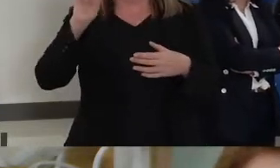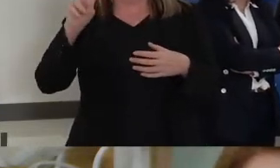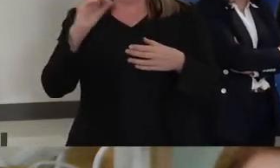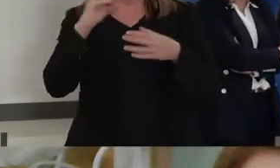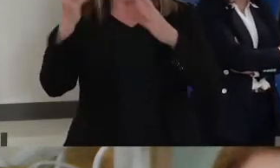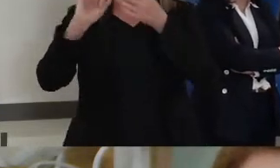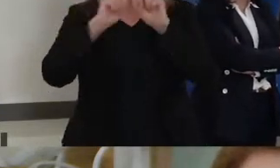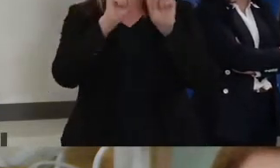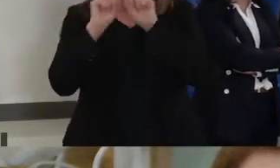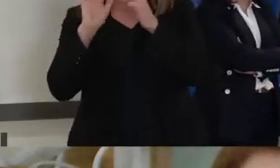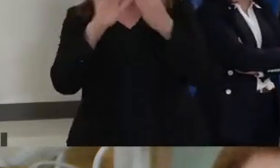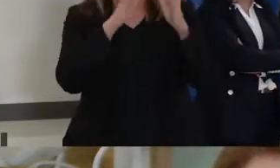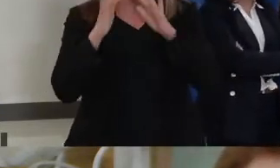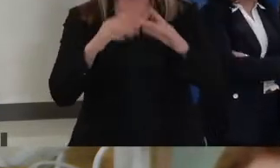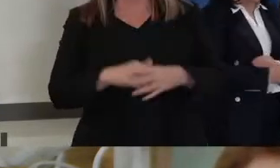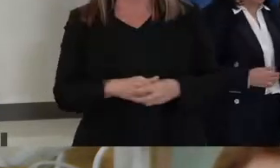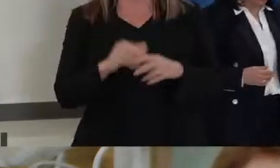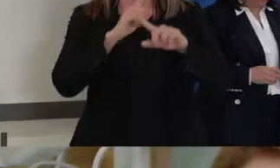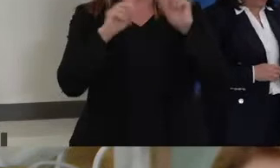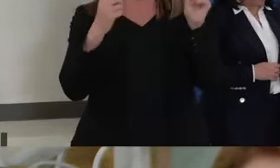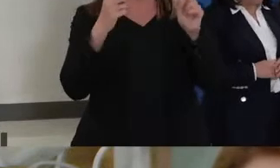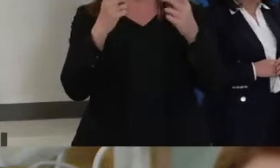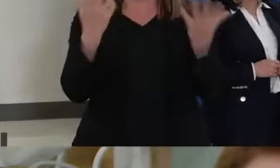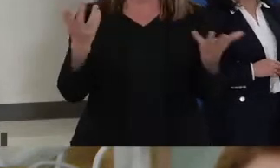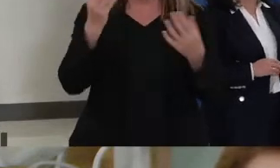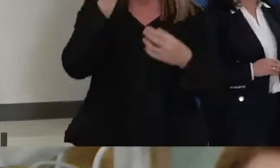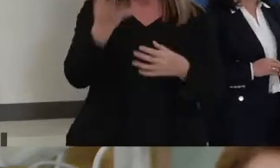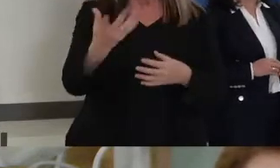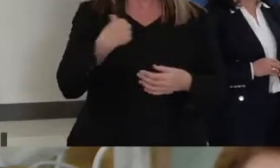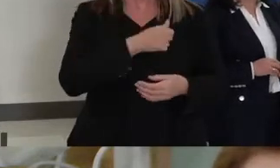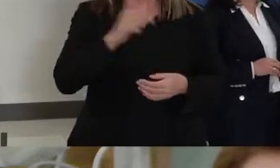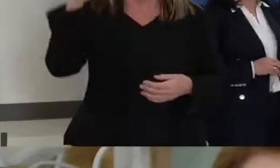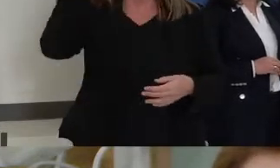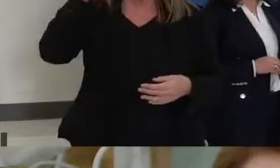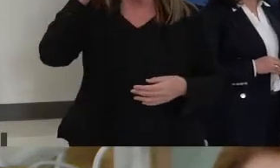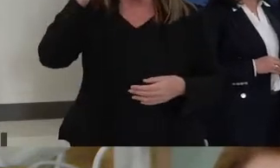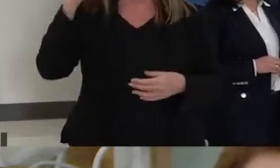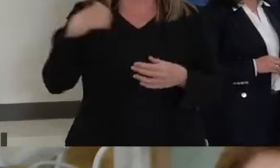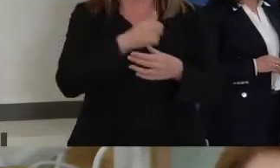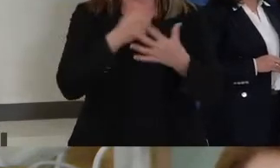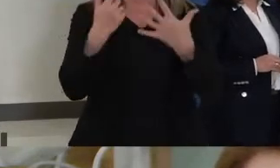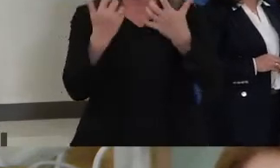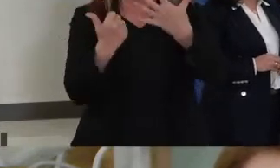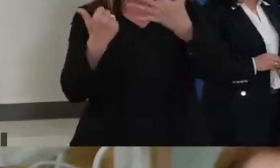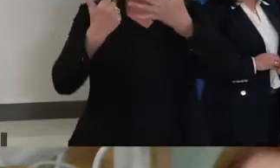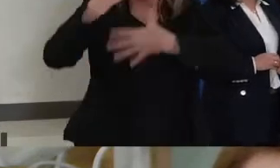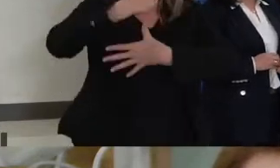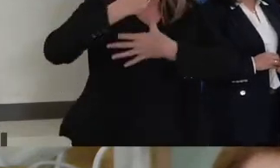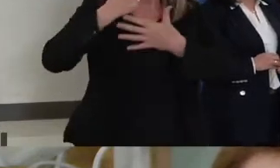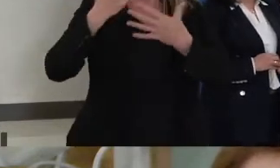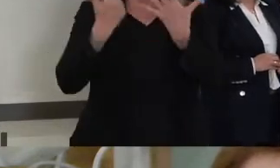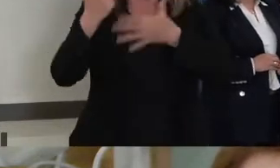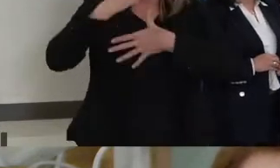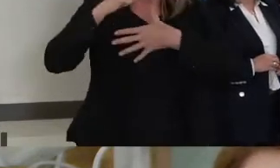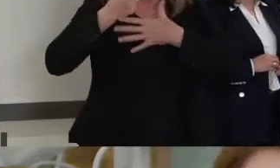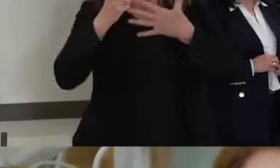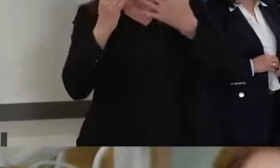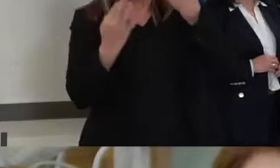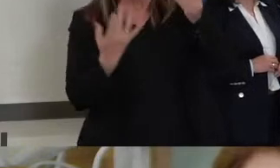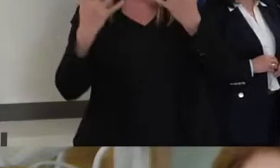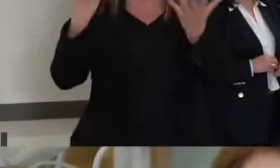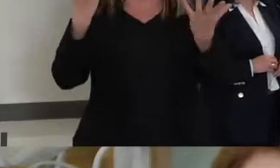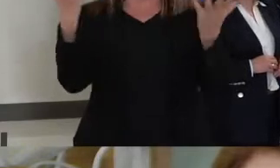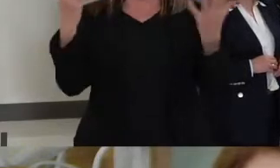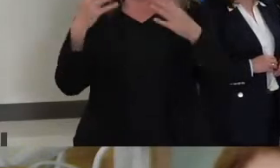But here's the thing. We're stubborn. We're about prioritization. We're about accountability, and we're about